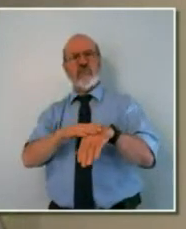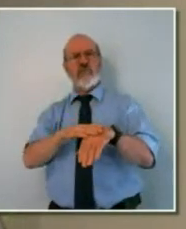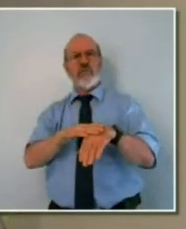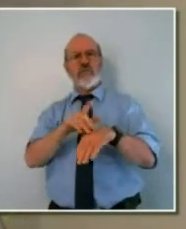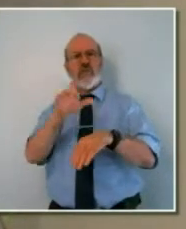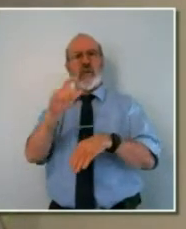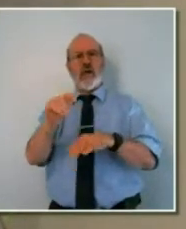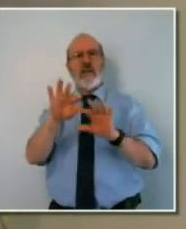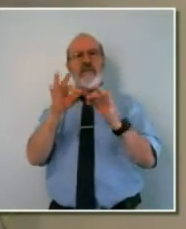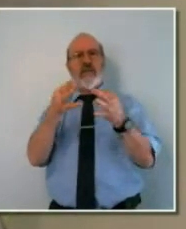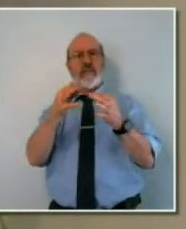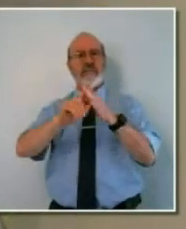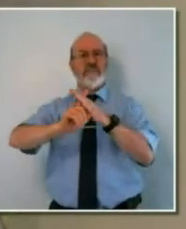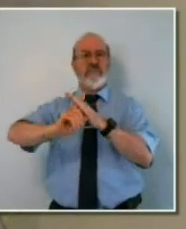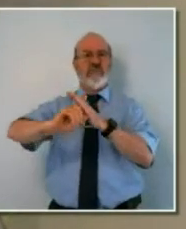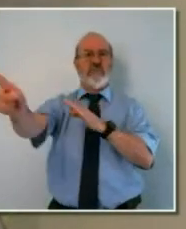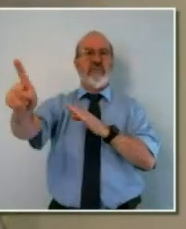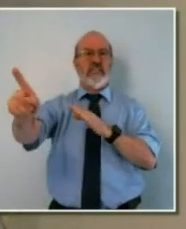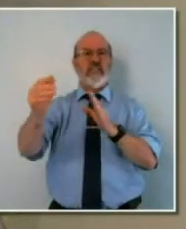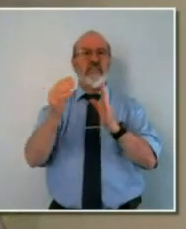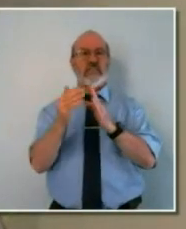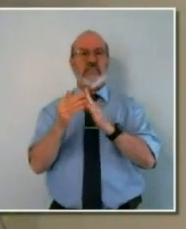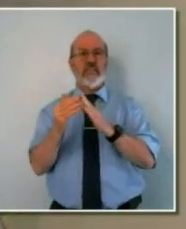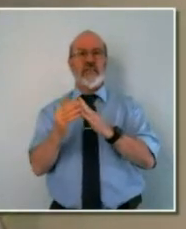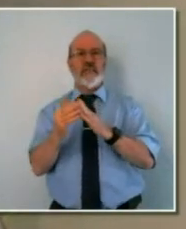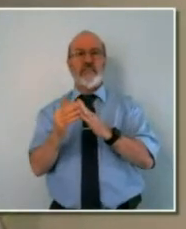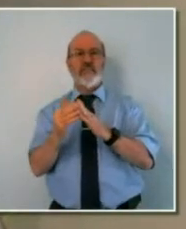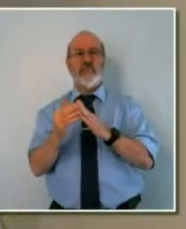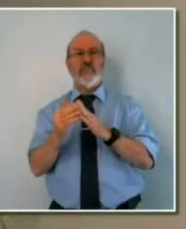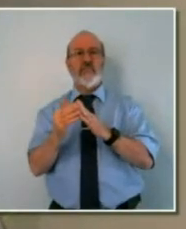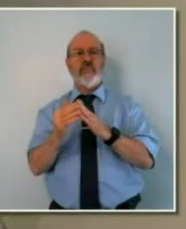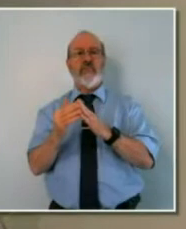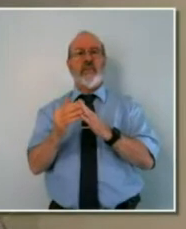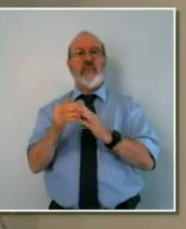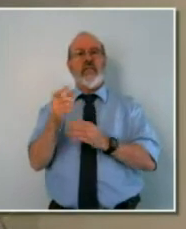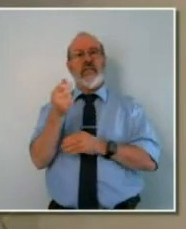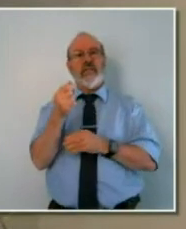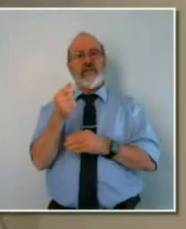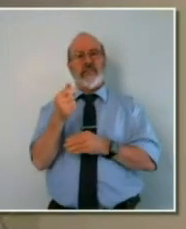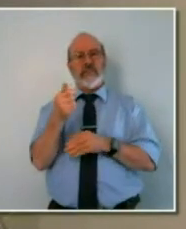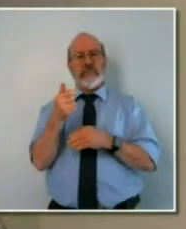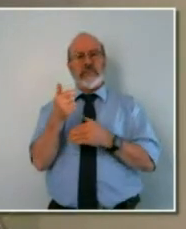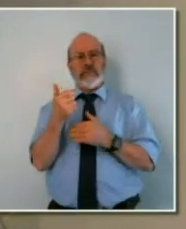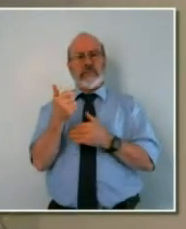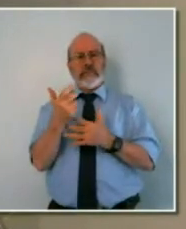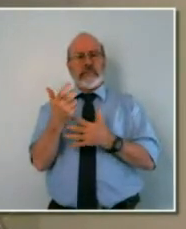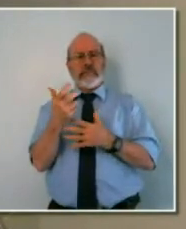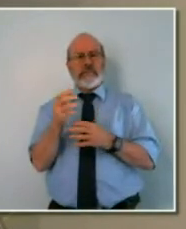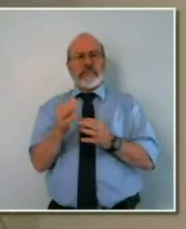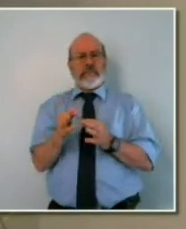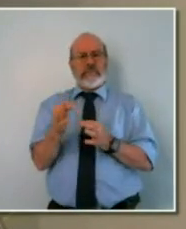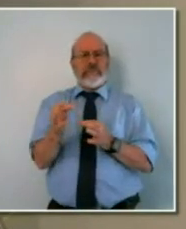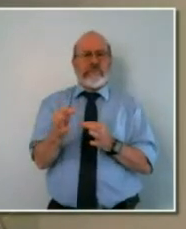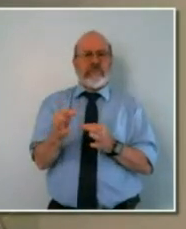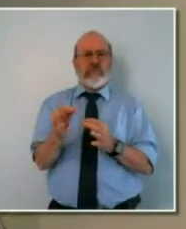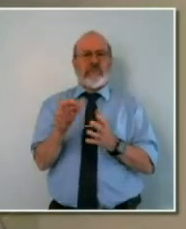family to flee from the city. And they're a little bit reluctant to do so for some reason,